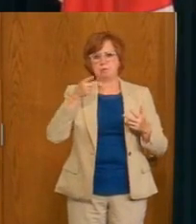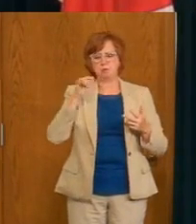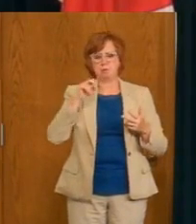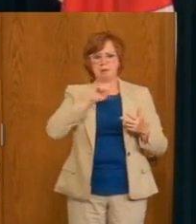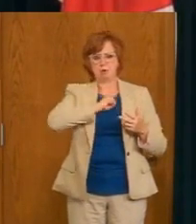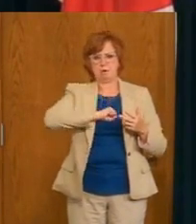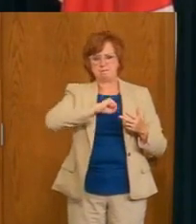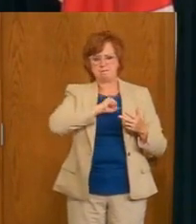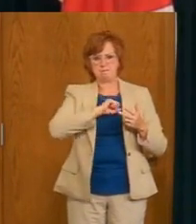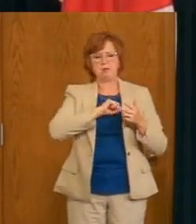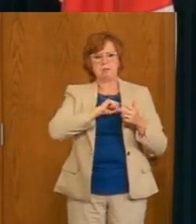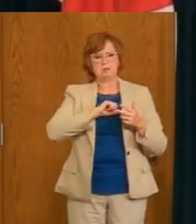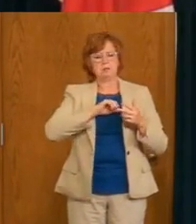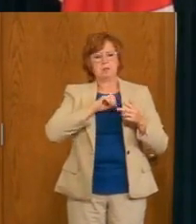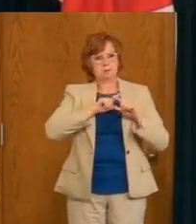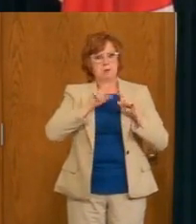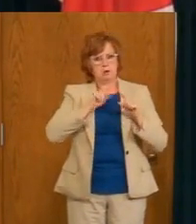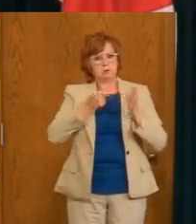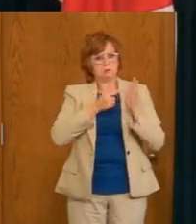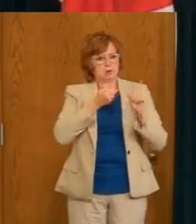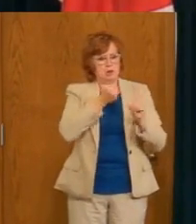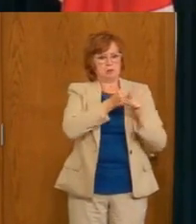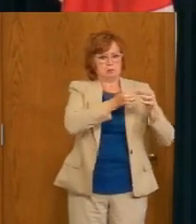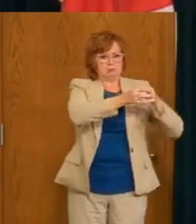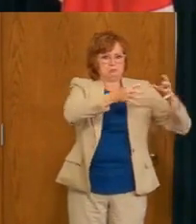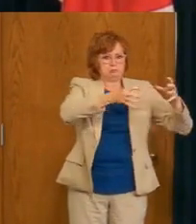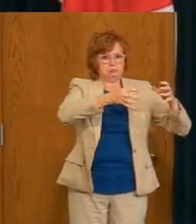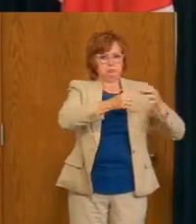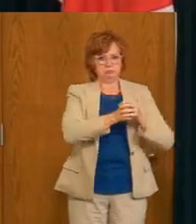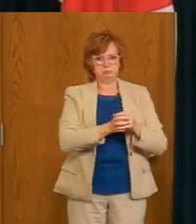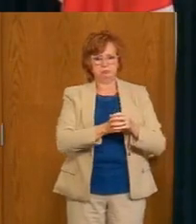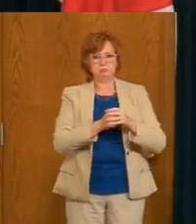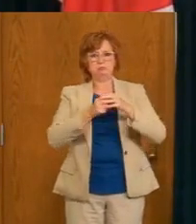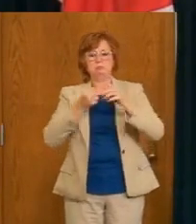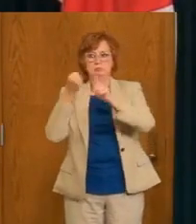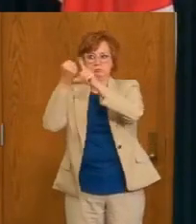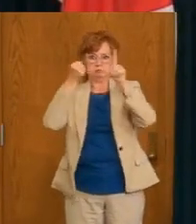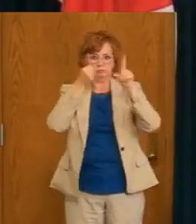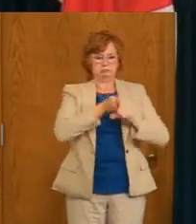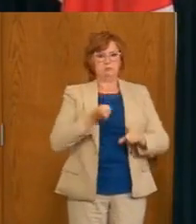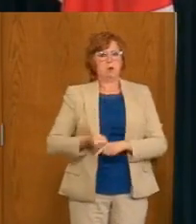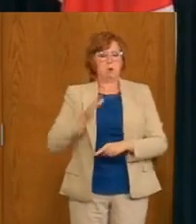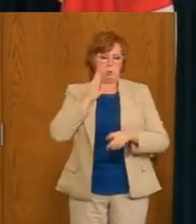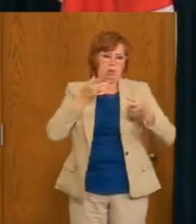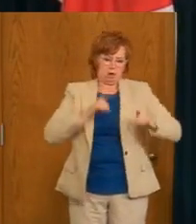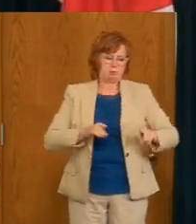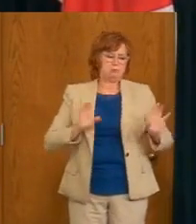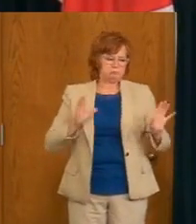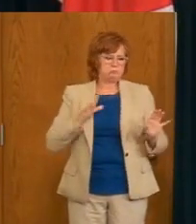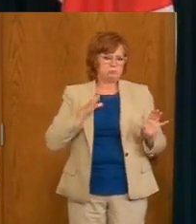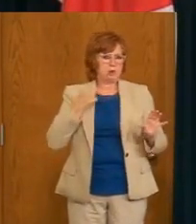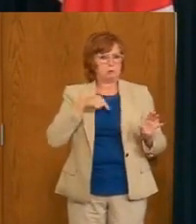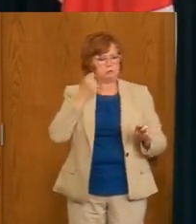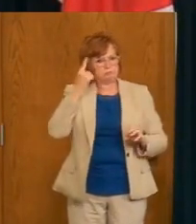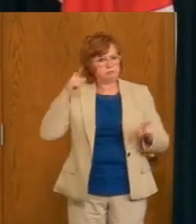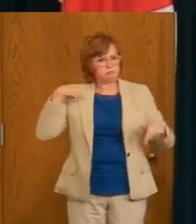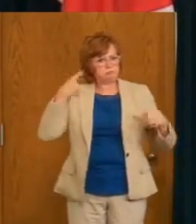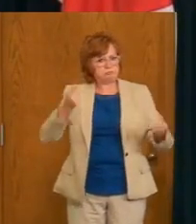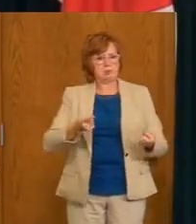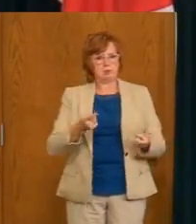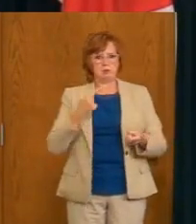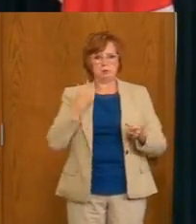by public health, and there'll be surge in testing, contact tracing, using that opportunity to